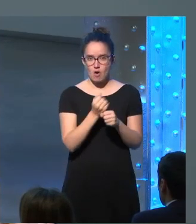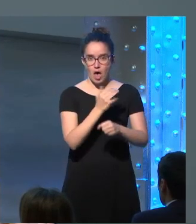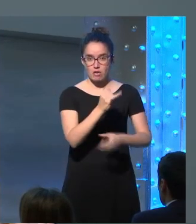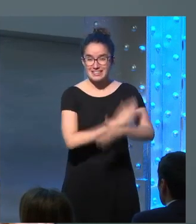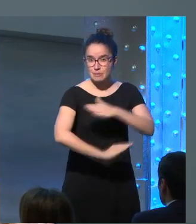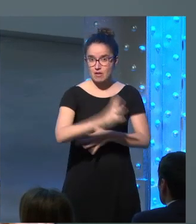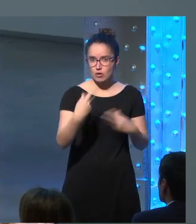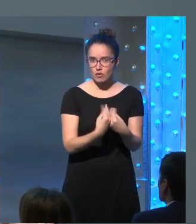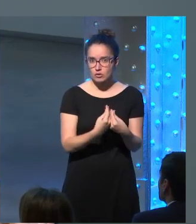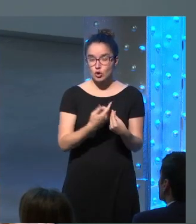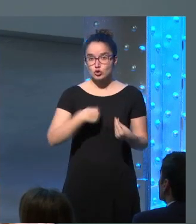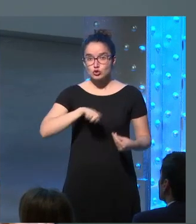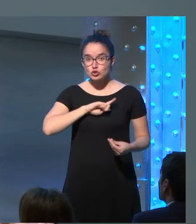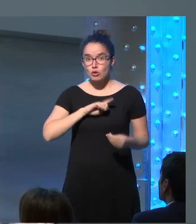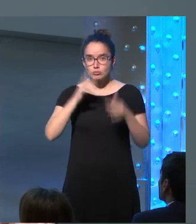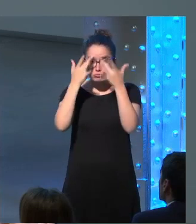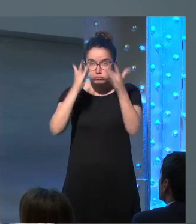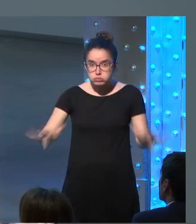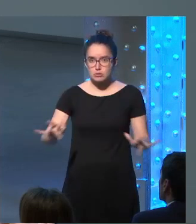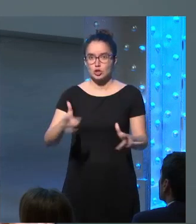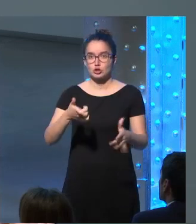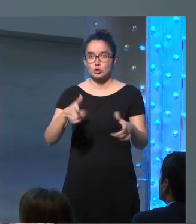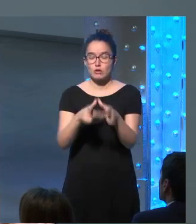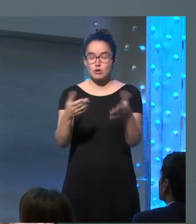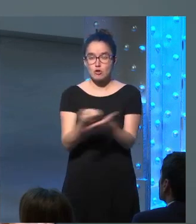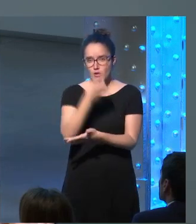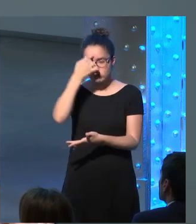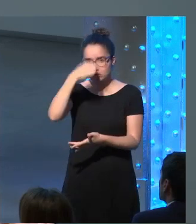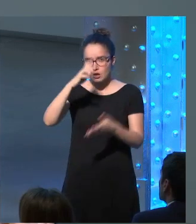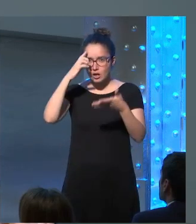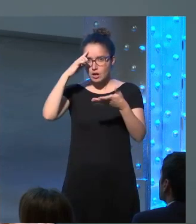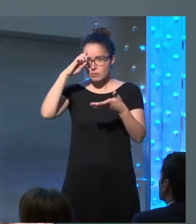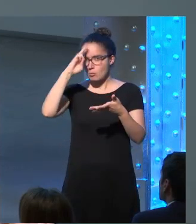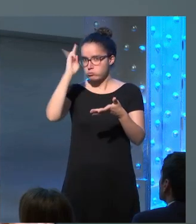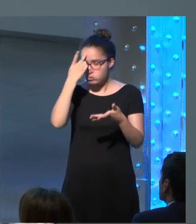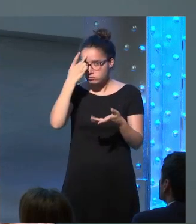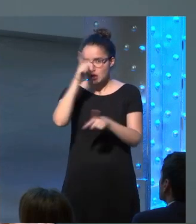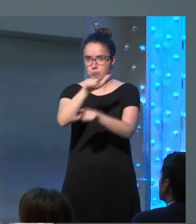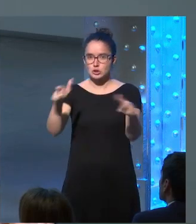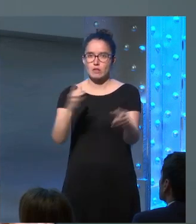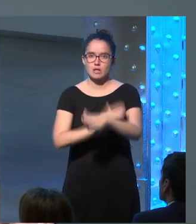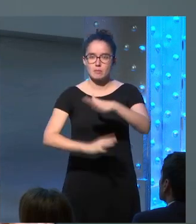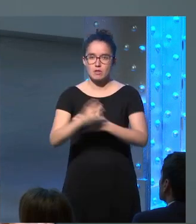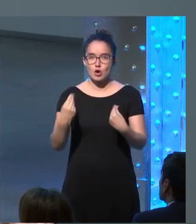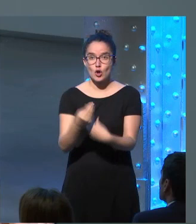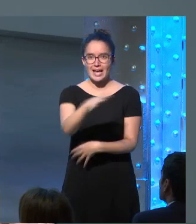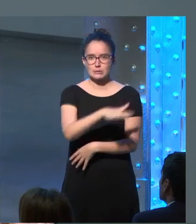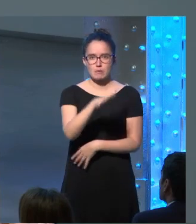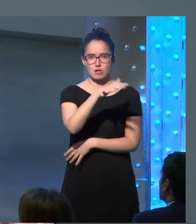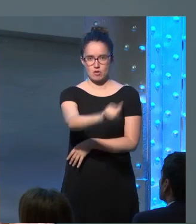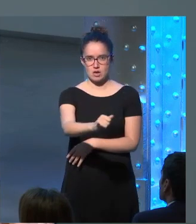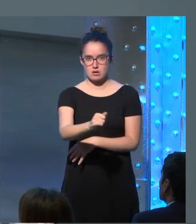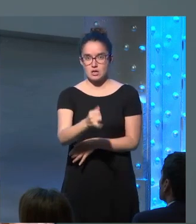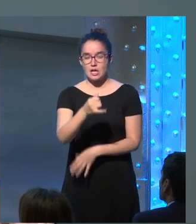because if we see that that person is able to work, we all become aware, and we go through a mental transformation, and